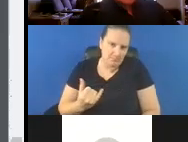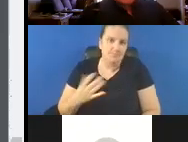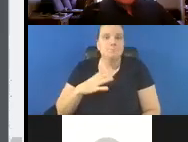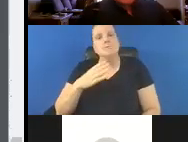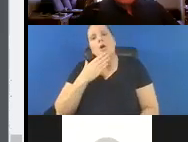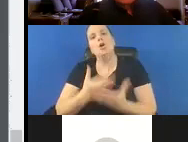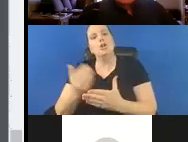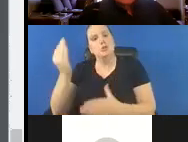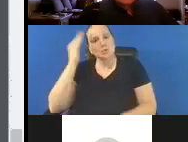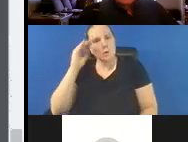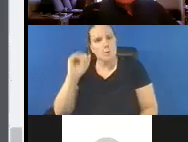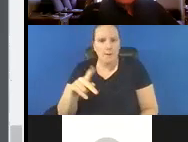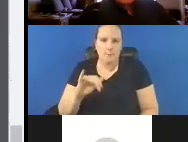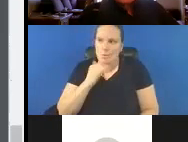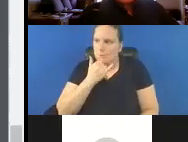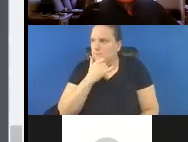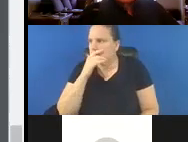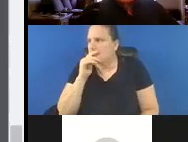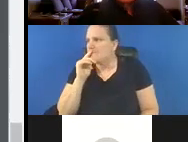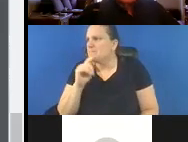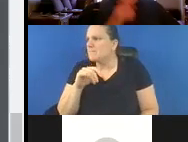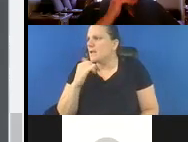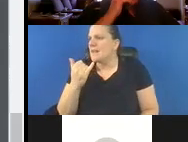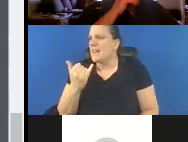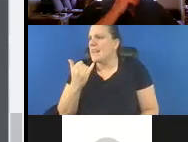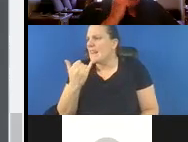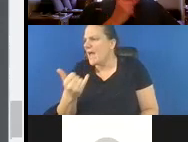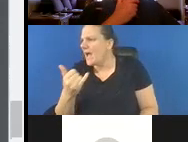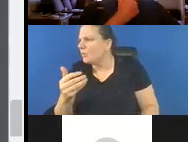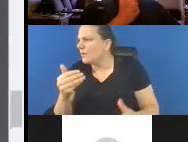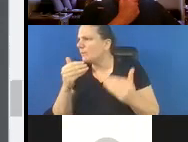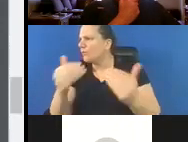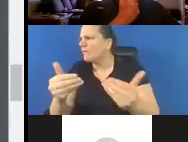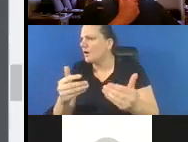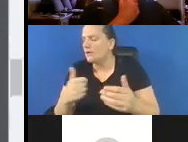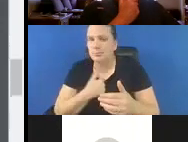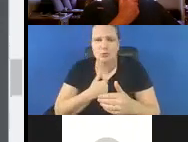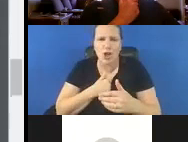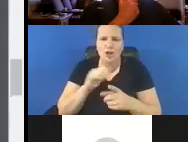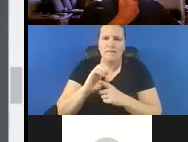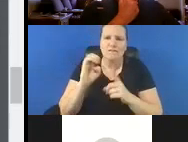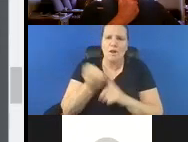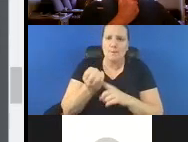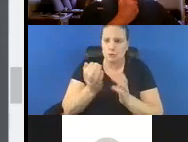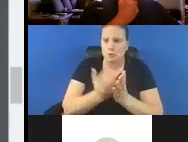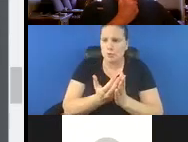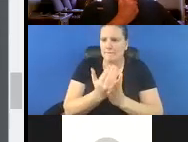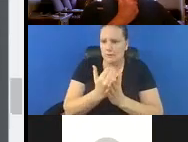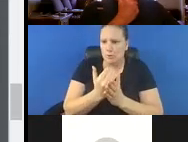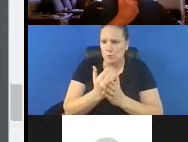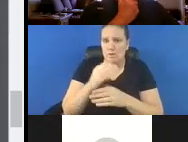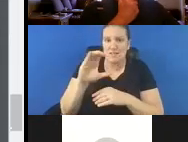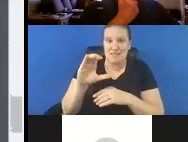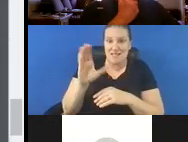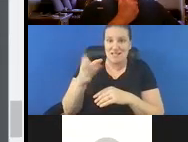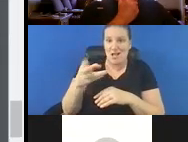know. Oops. All right. Now we're going to move on to the, environmental review C-2